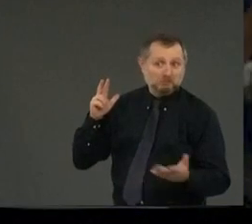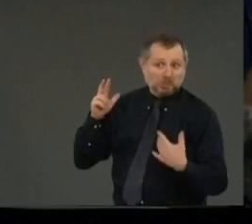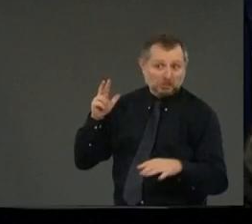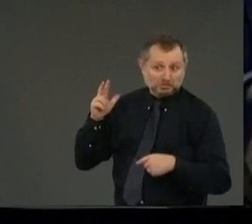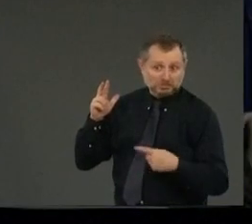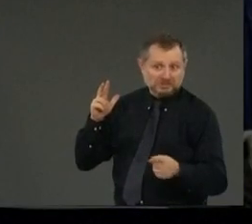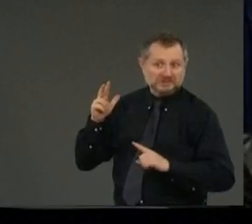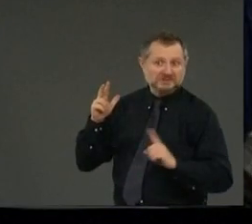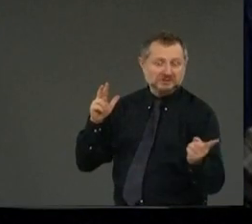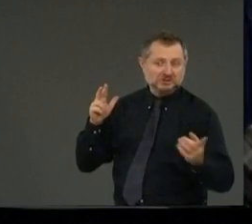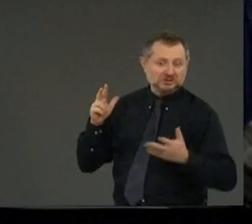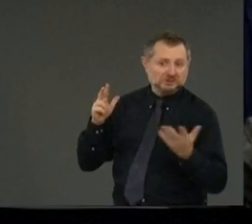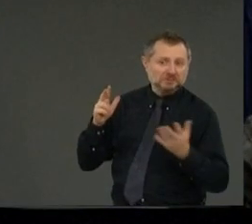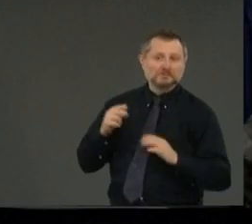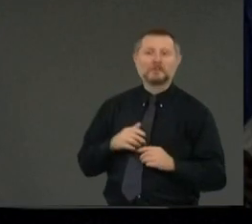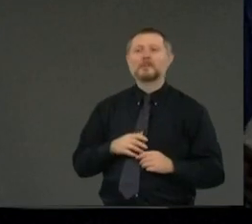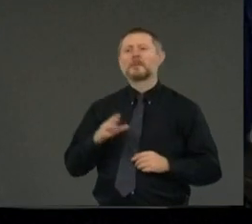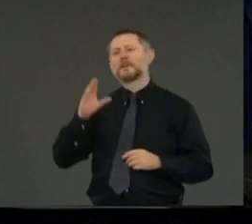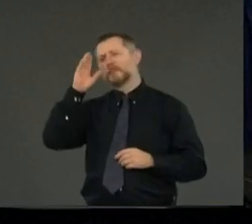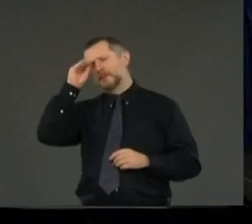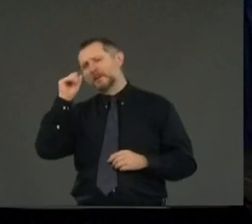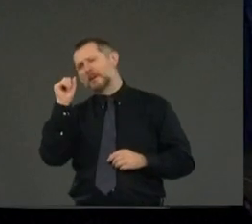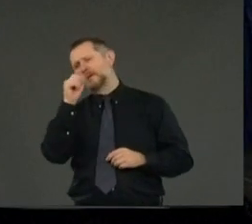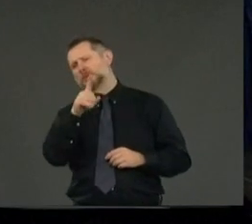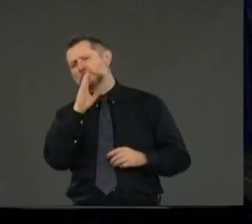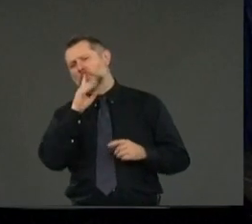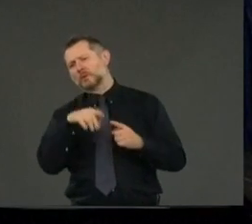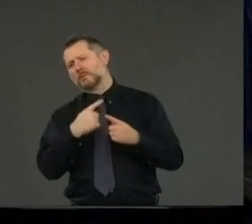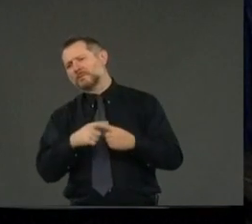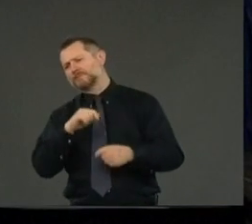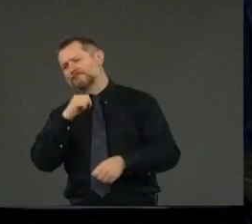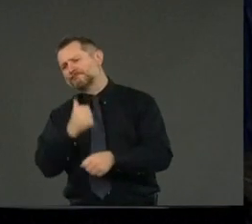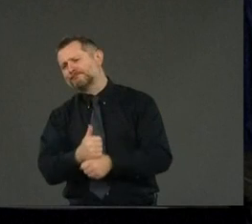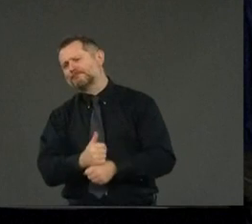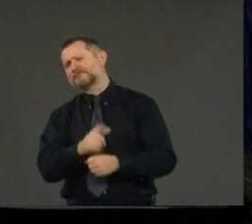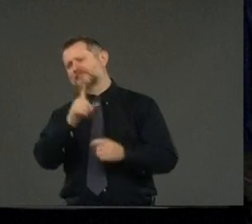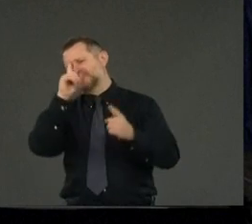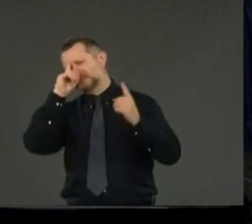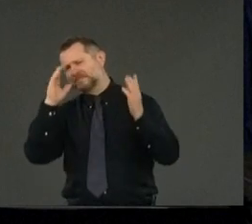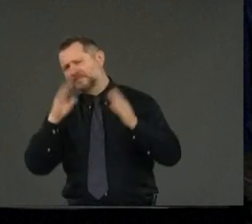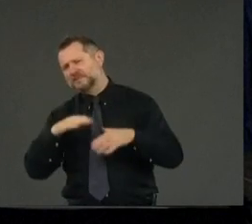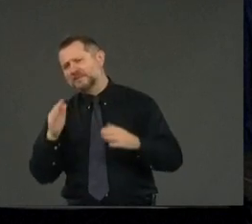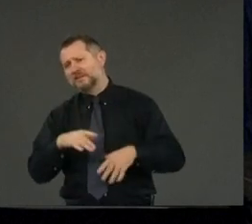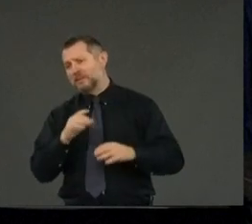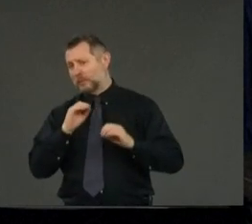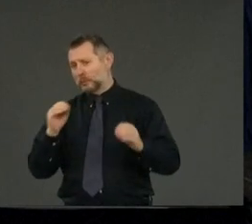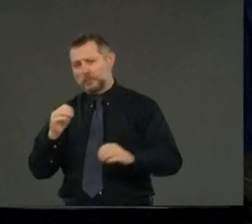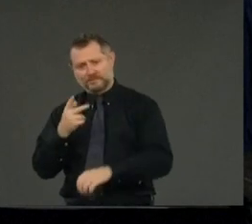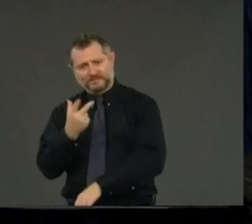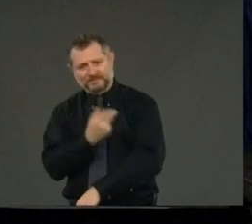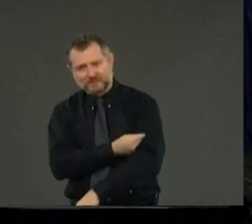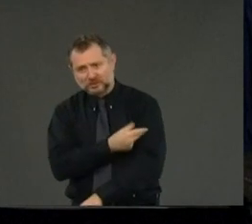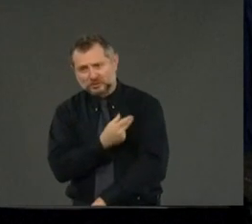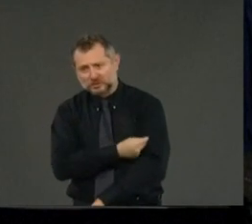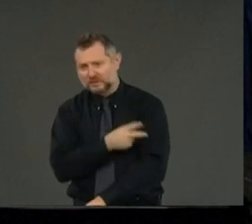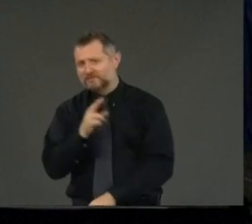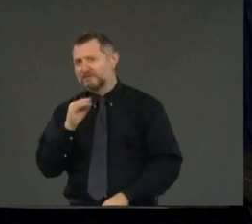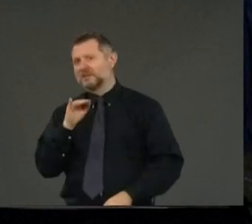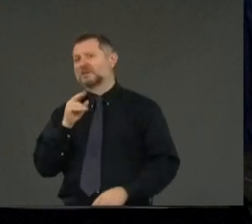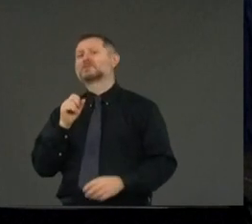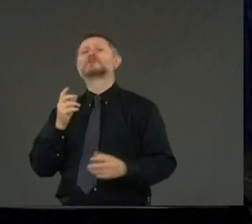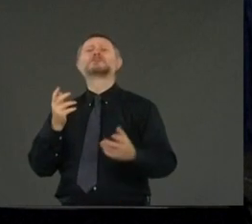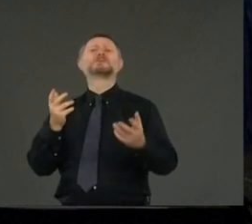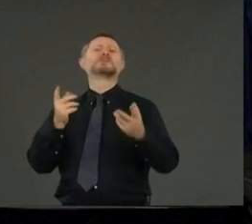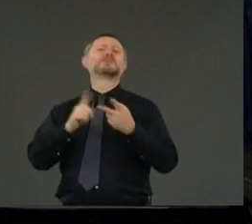up on that, in terms of setting expectations for New Yorkers, without a vaccine and as the city and the state continues